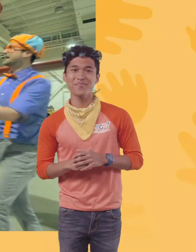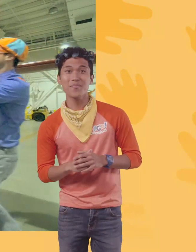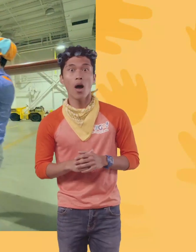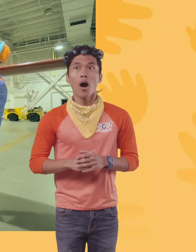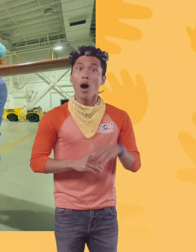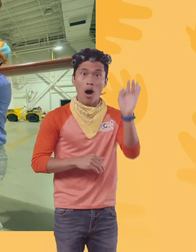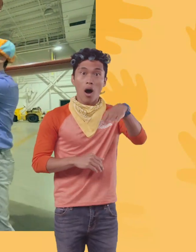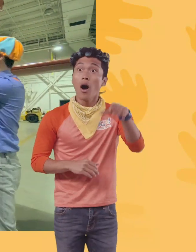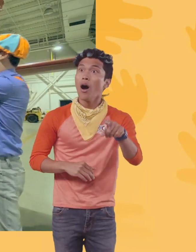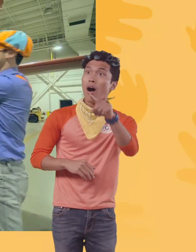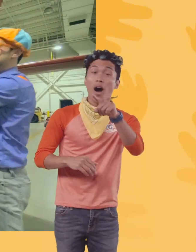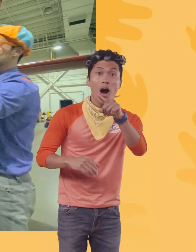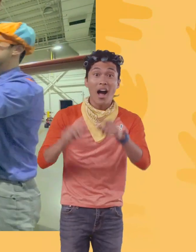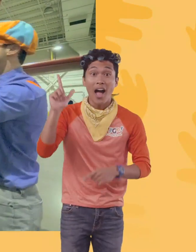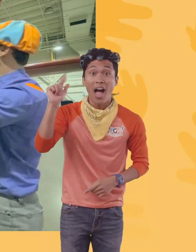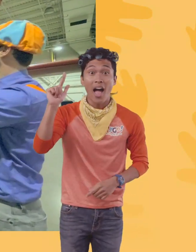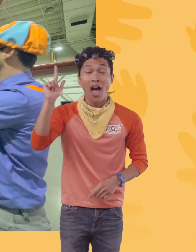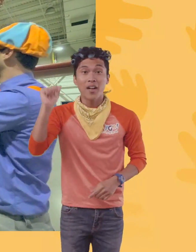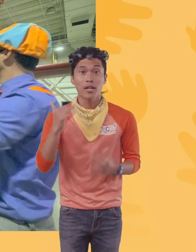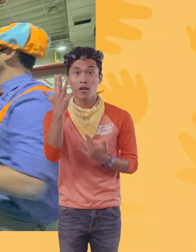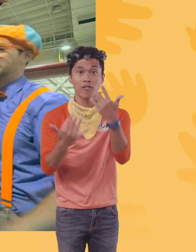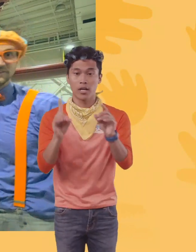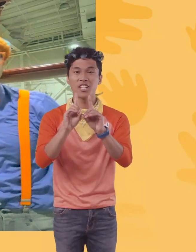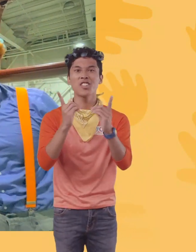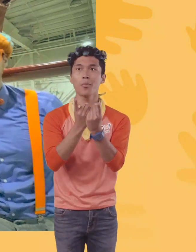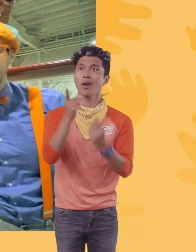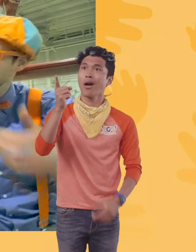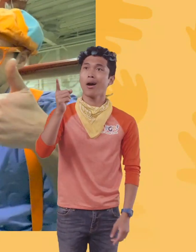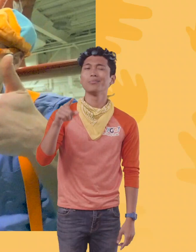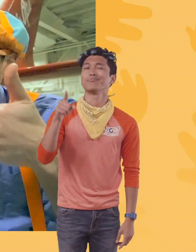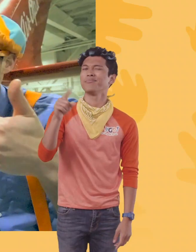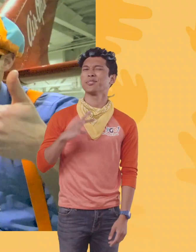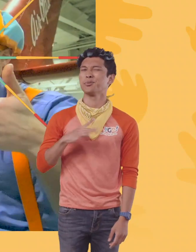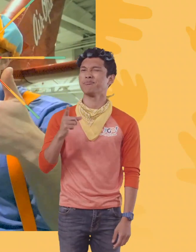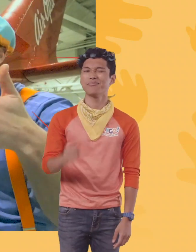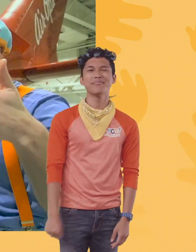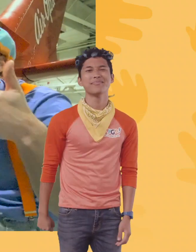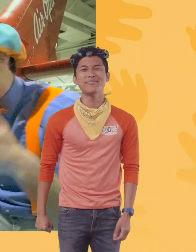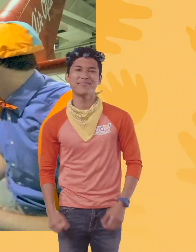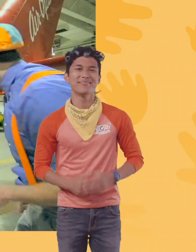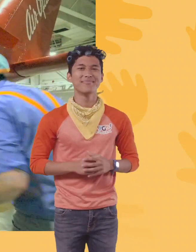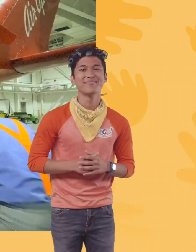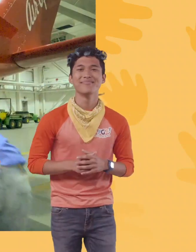Oh, hey. Los Angeles Fire Department. Oh, they're pretty cool.